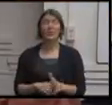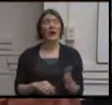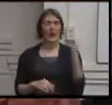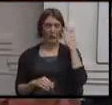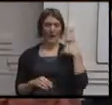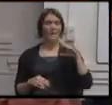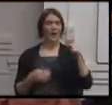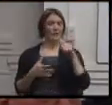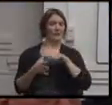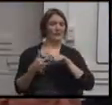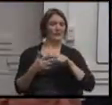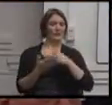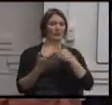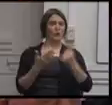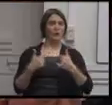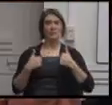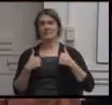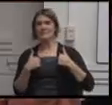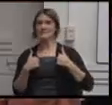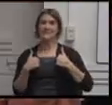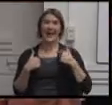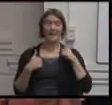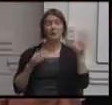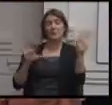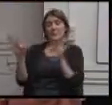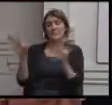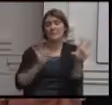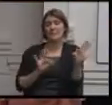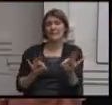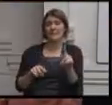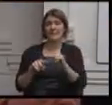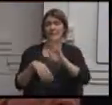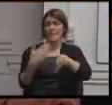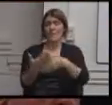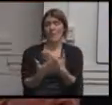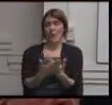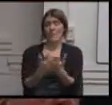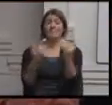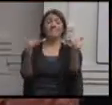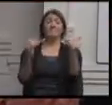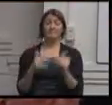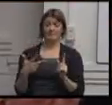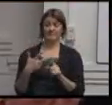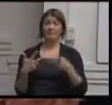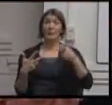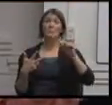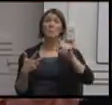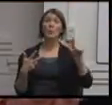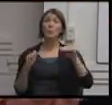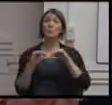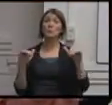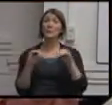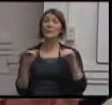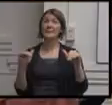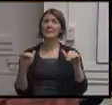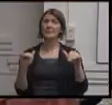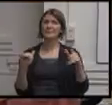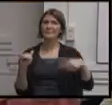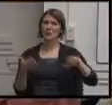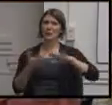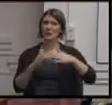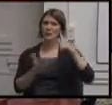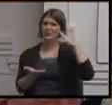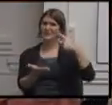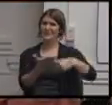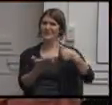there, and so you are going to end up picking and choosing. As for the pool, there should be a community discussion